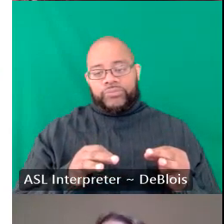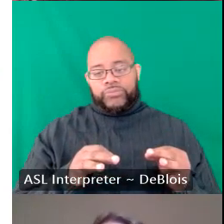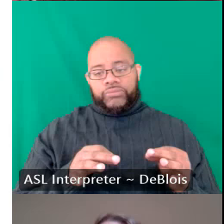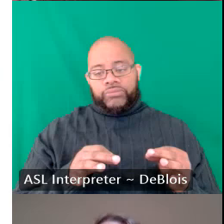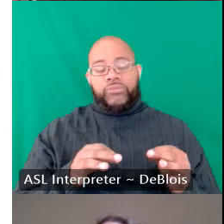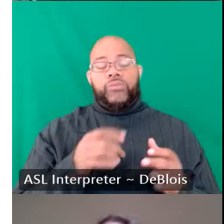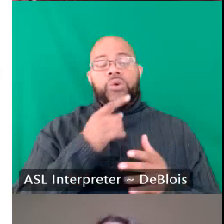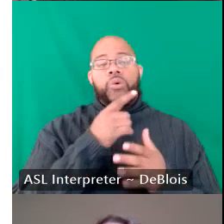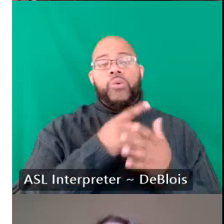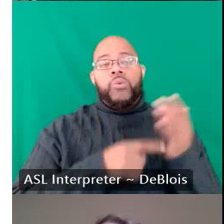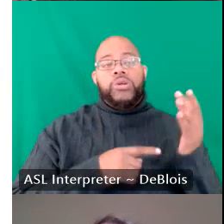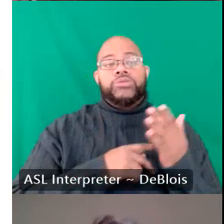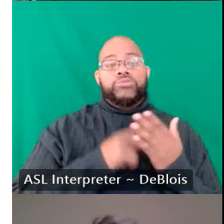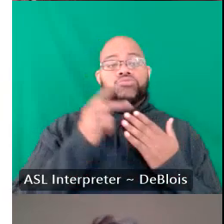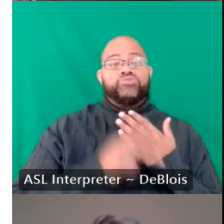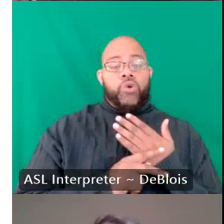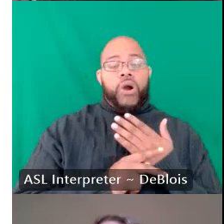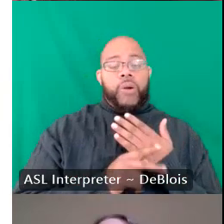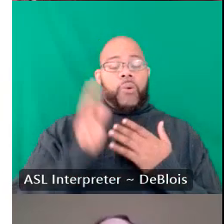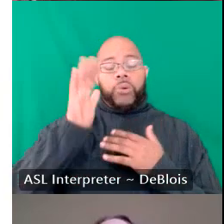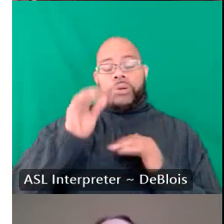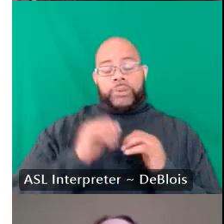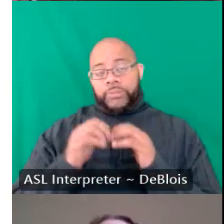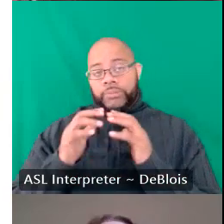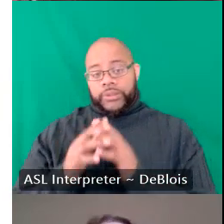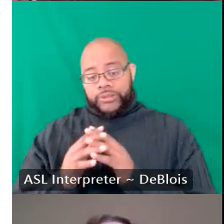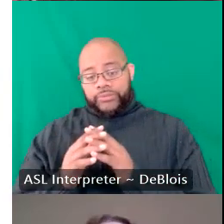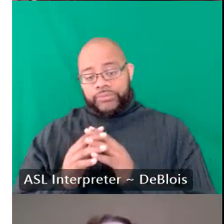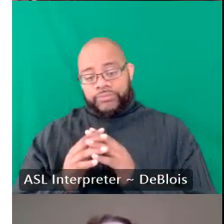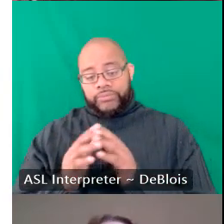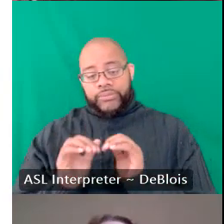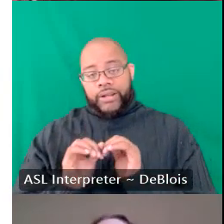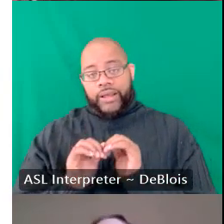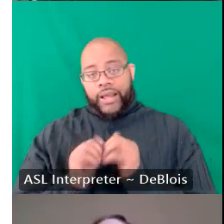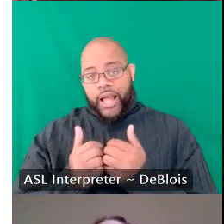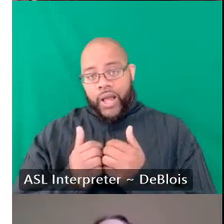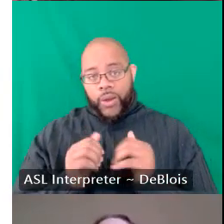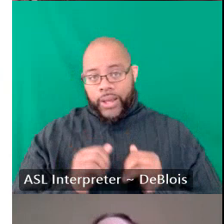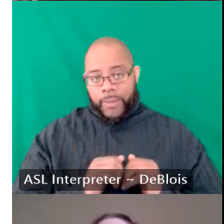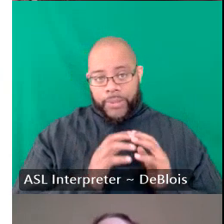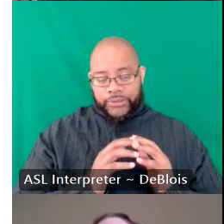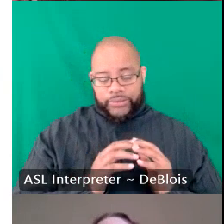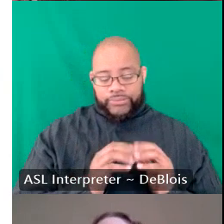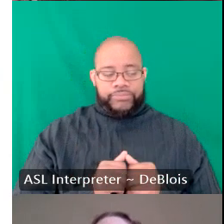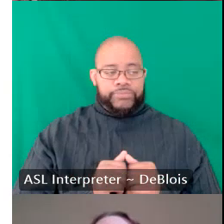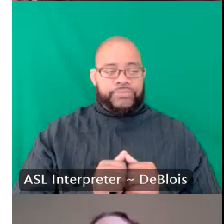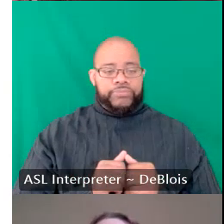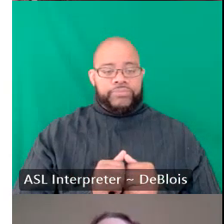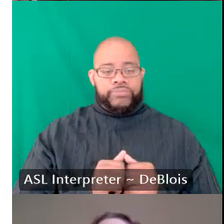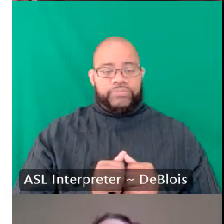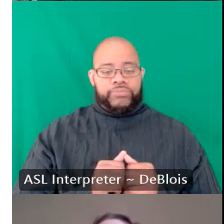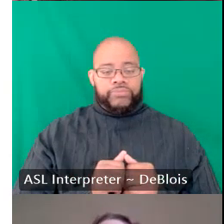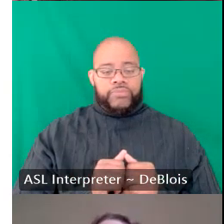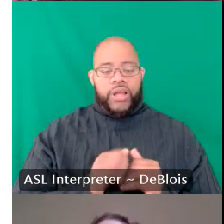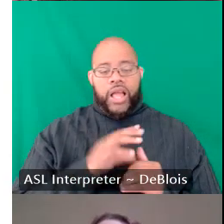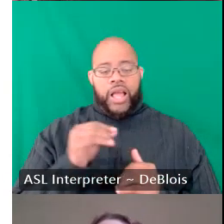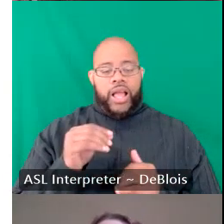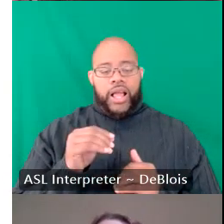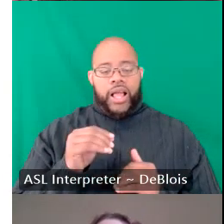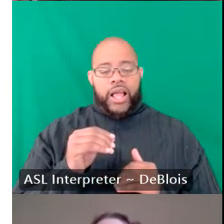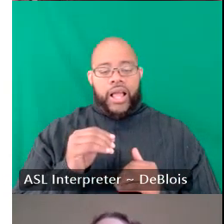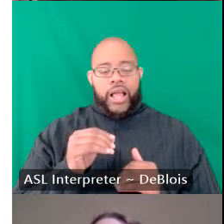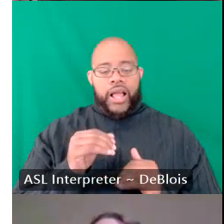the program that is going to be implemented, how will it be implemented, how will it be implemented well, and how